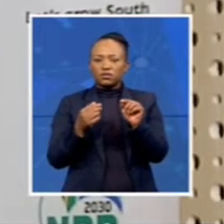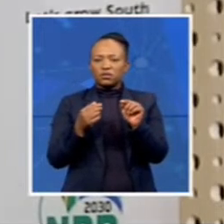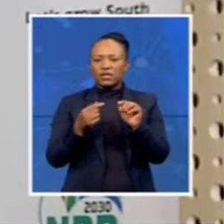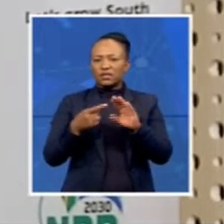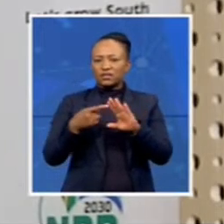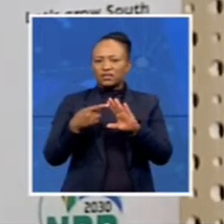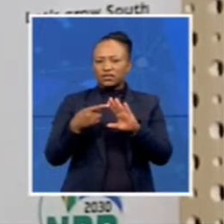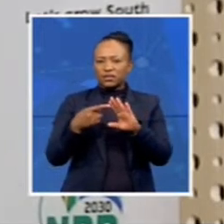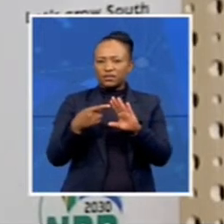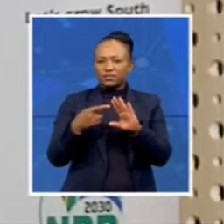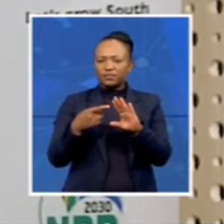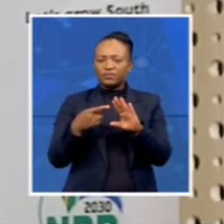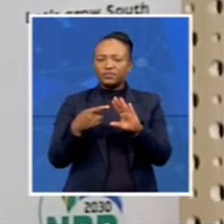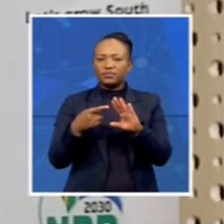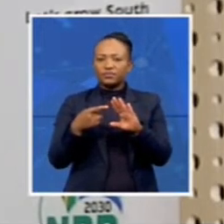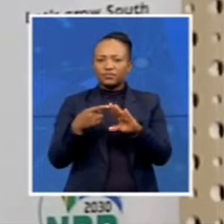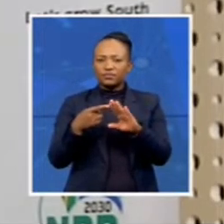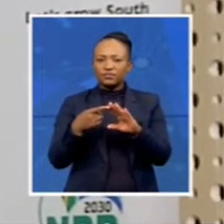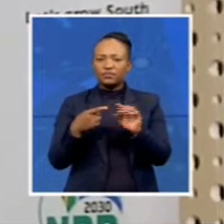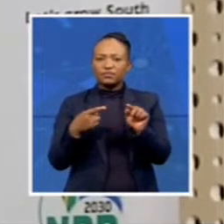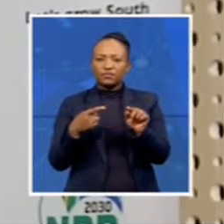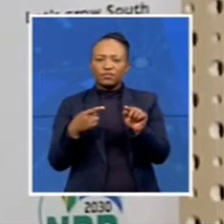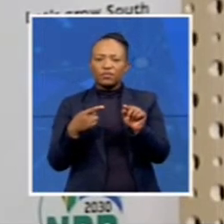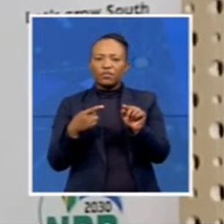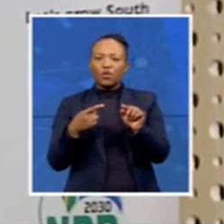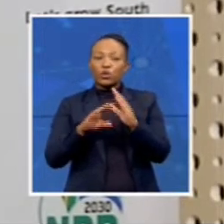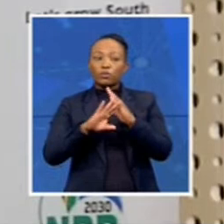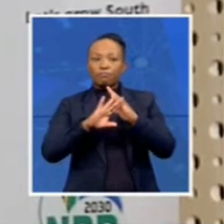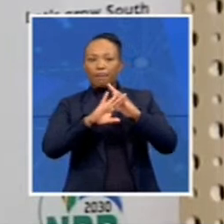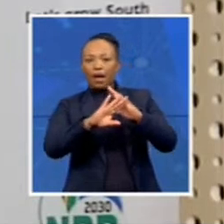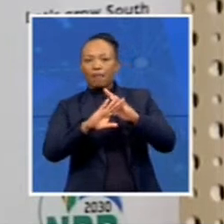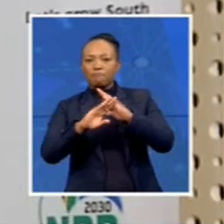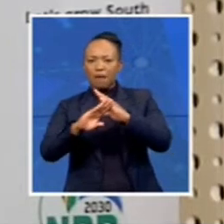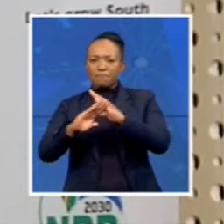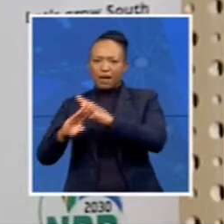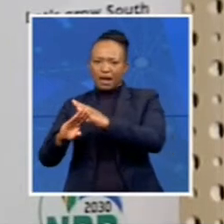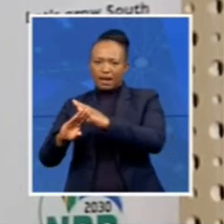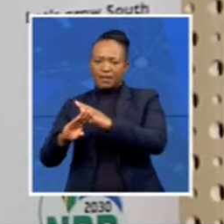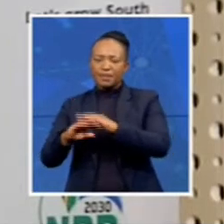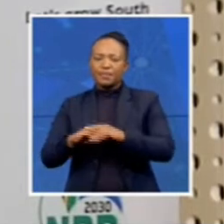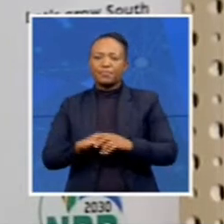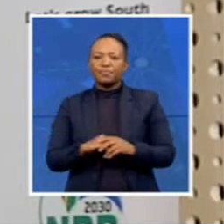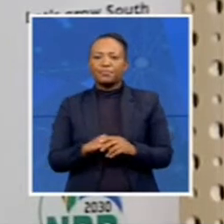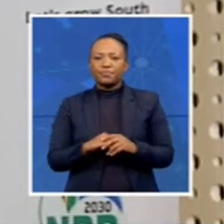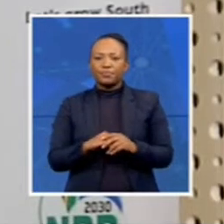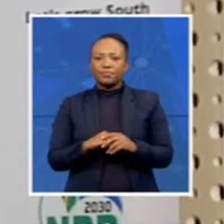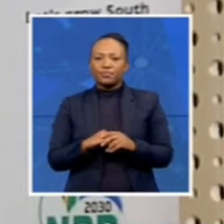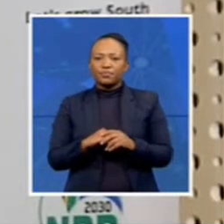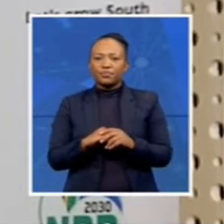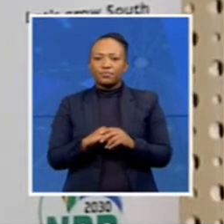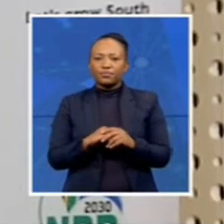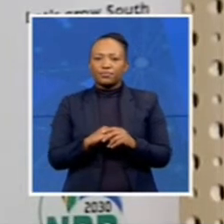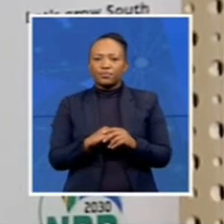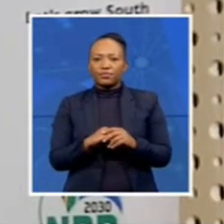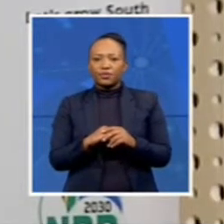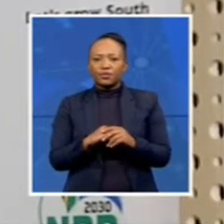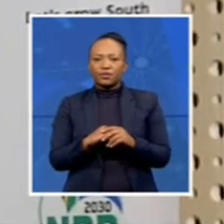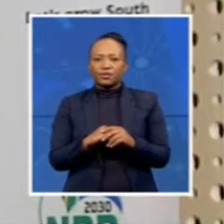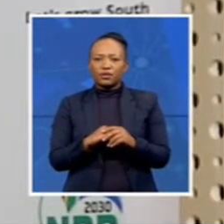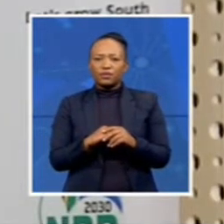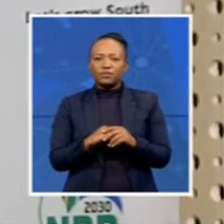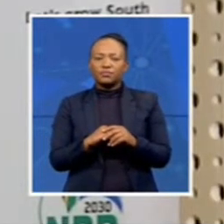prevented at all costs. And that's why I'm talking here about phase 2 of the Lesotho